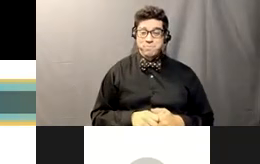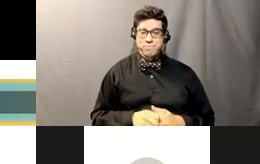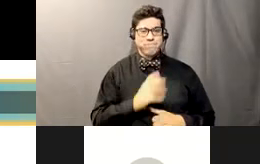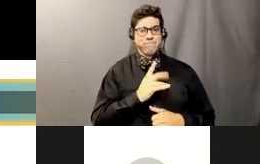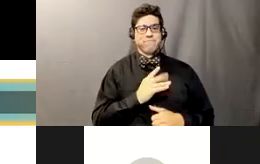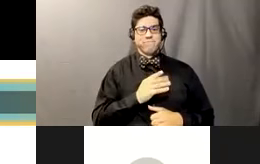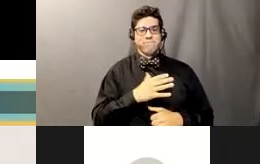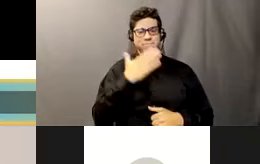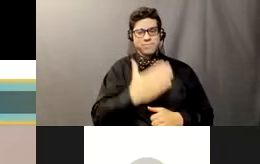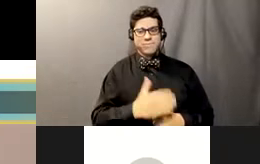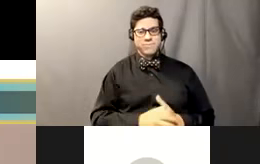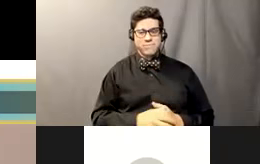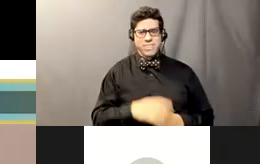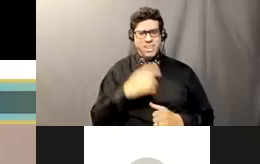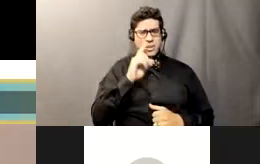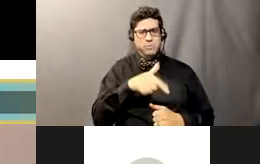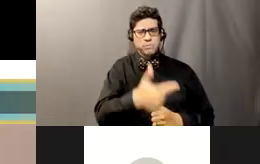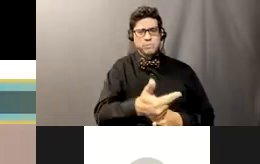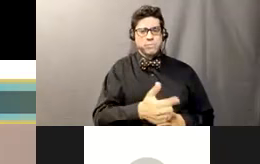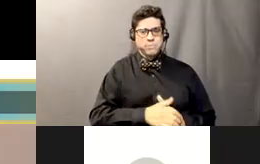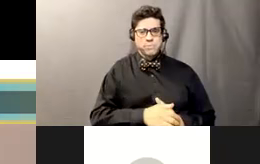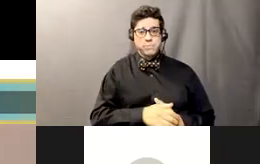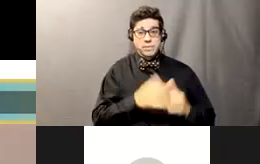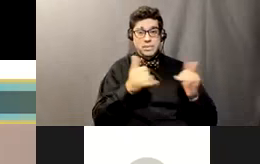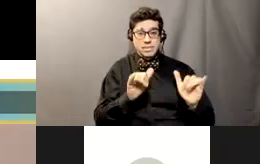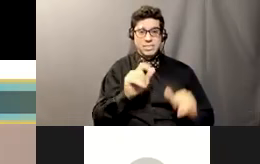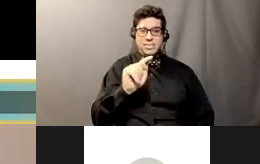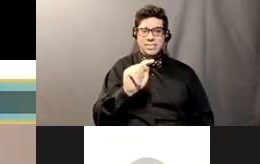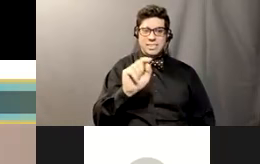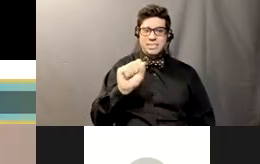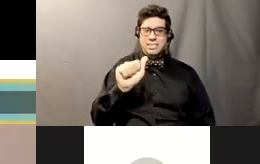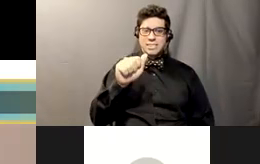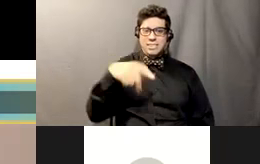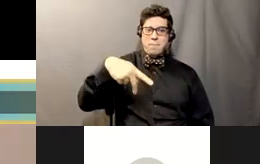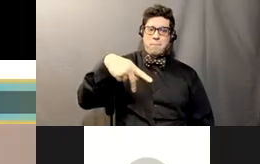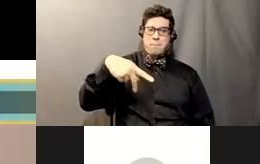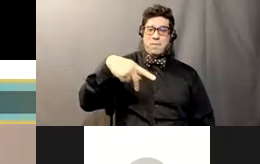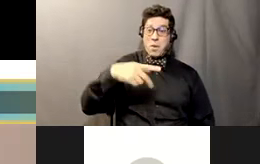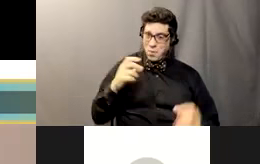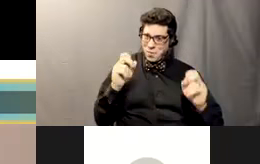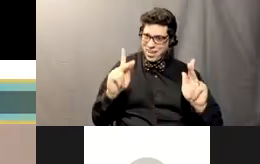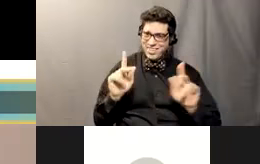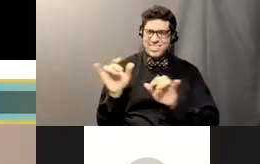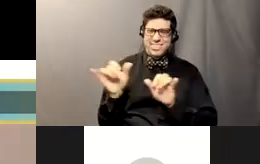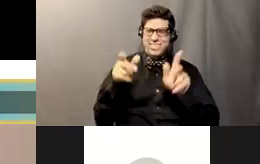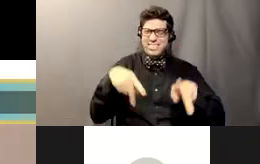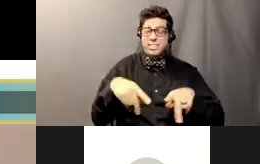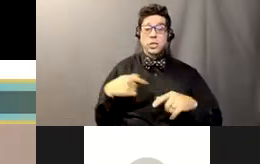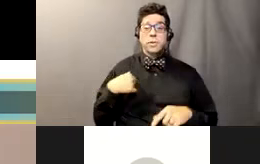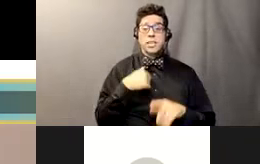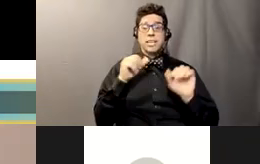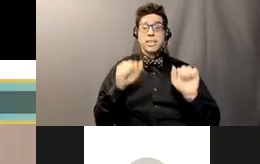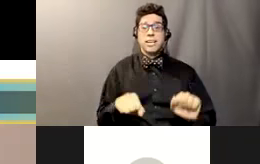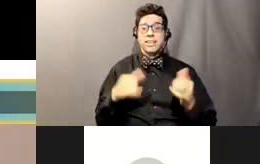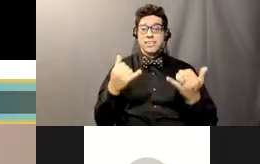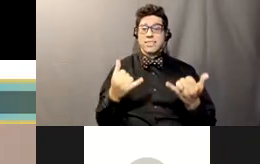Terrific. Thanks, Rebecca. And I think you're still up, going to share about TSAP. Okay, well, as we transition now into